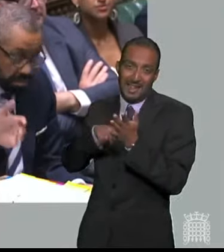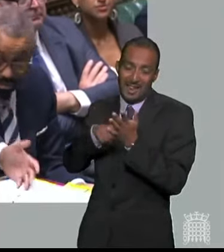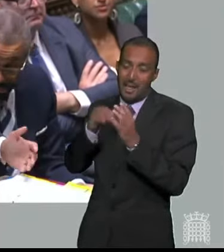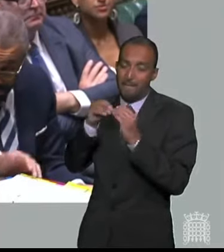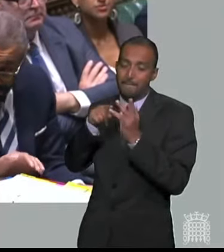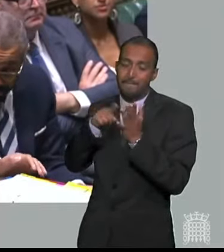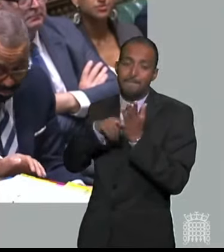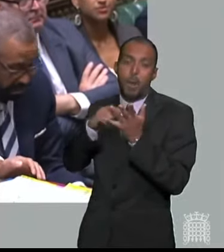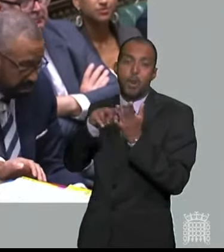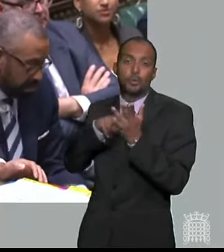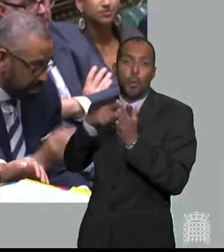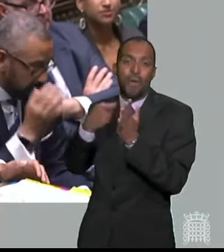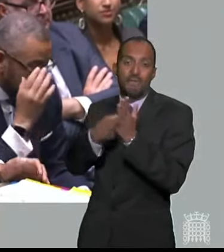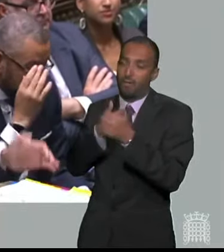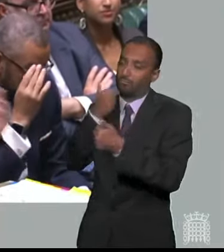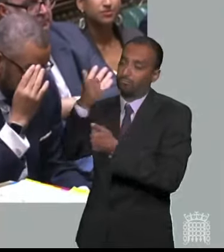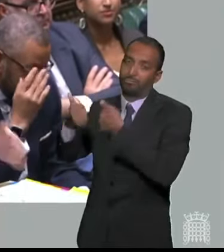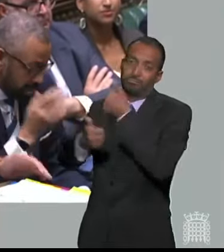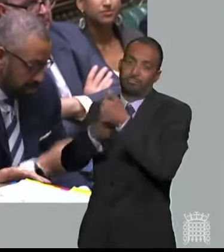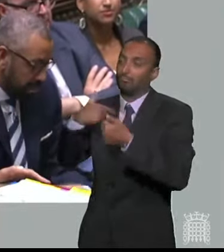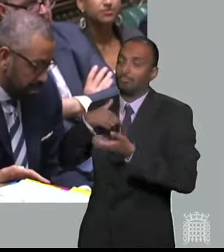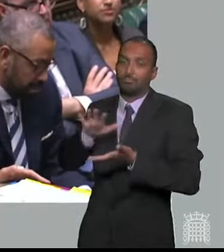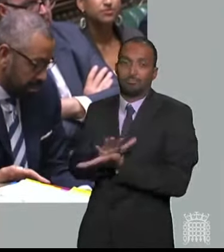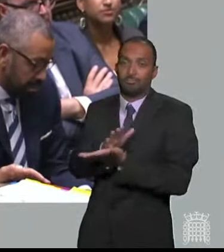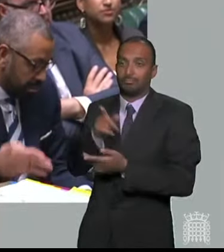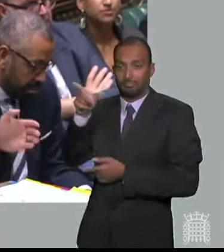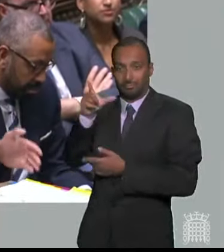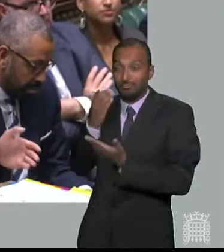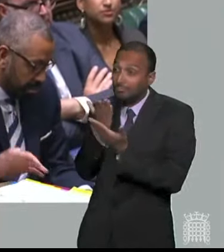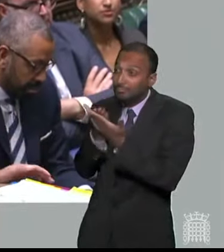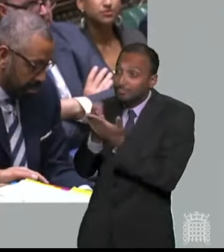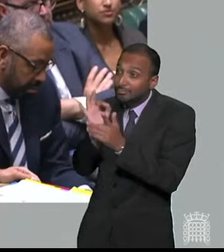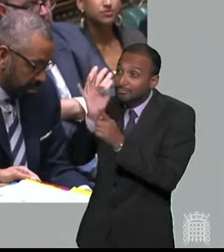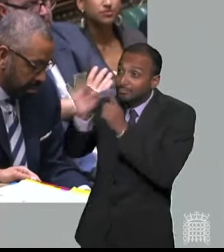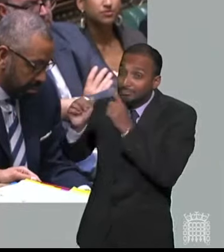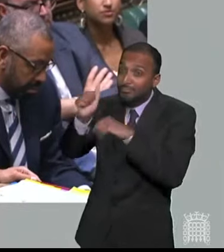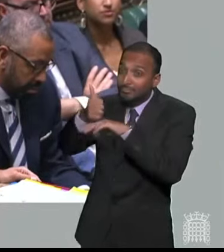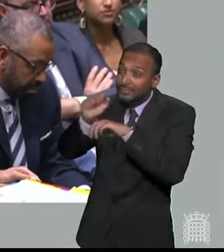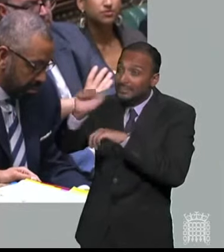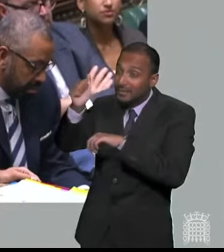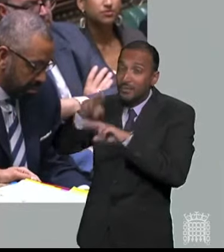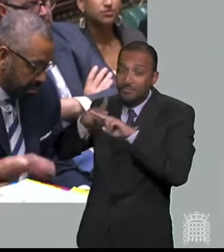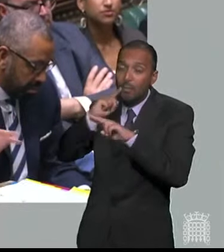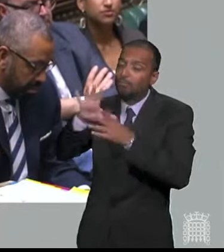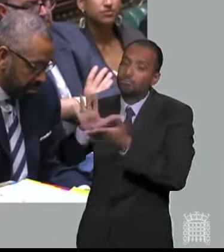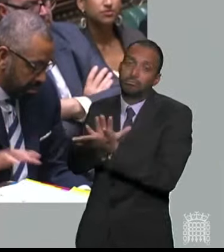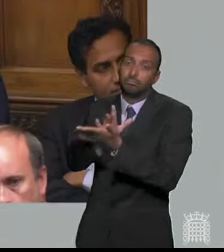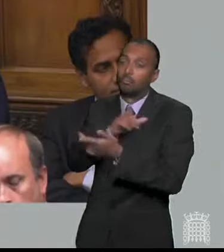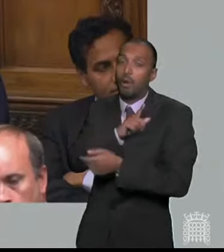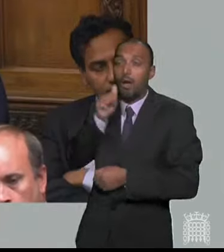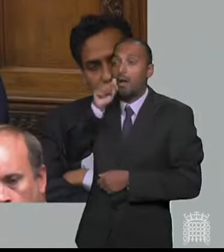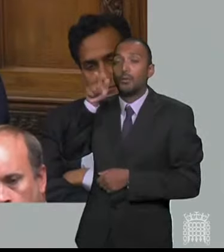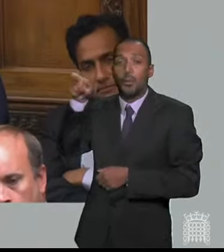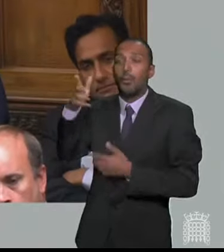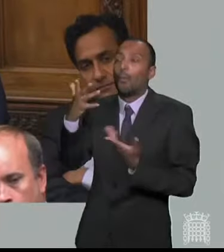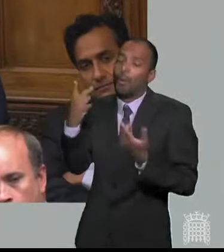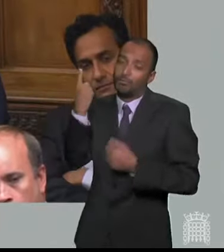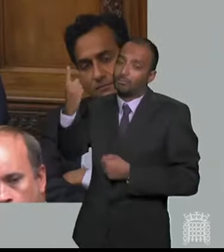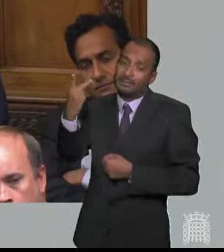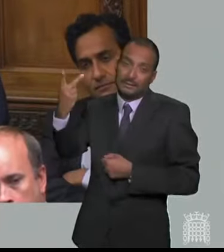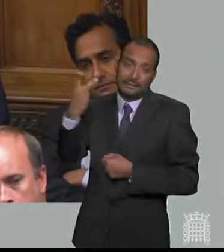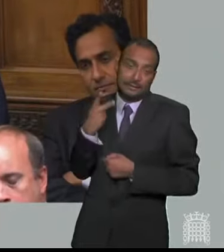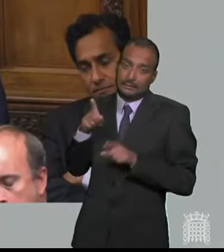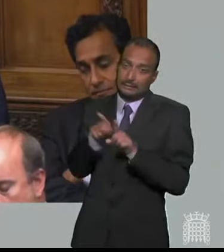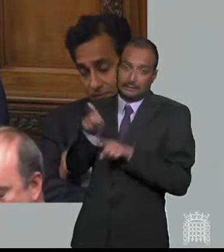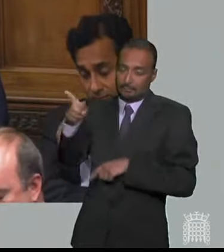I'm delighted that the bid was successful, because my honourable friend, I know, shares my desire to ensure a world-class education for